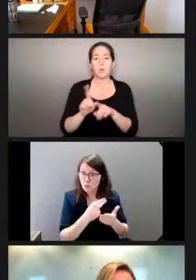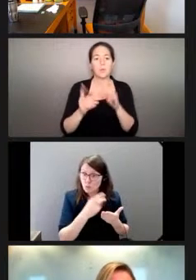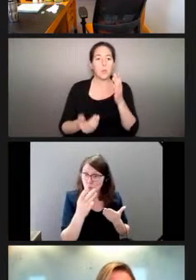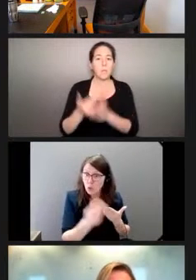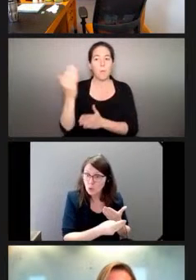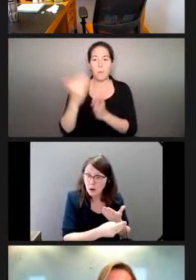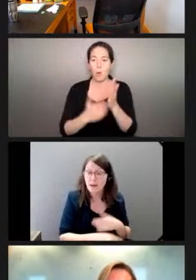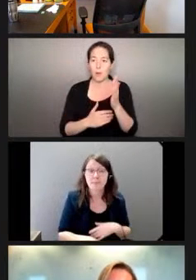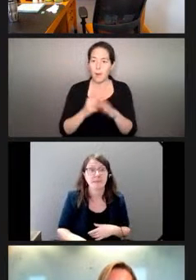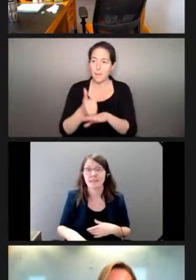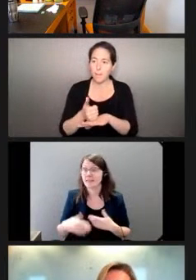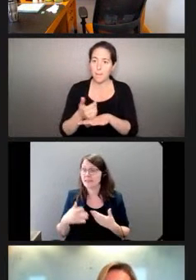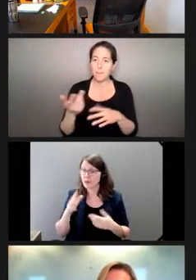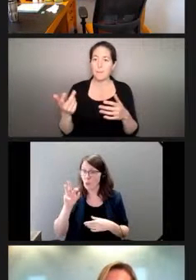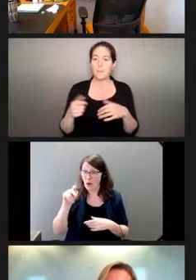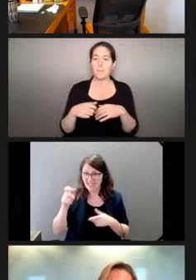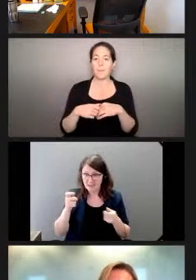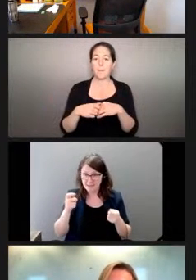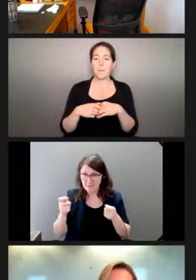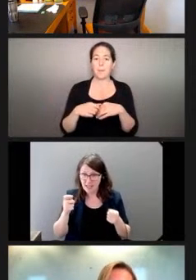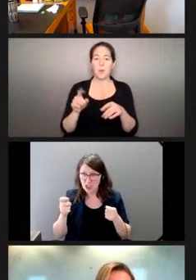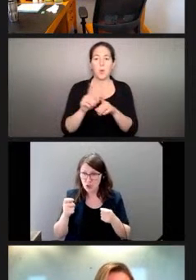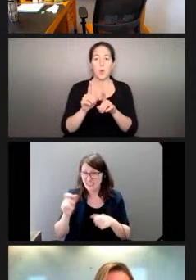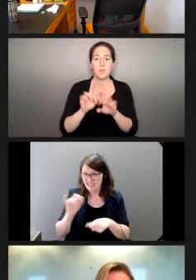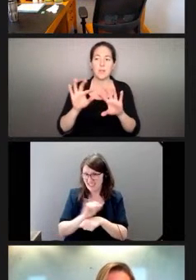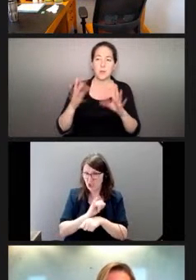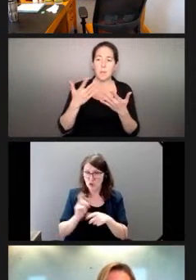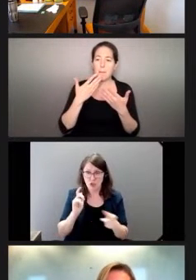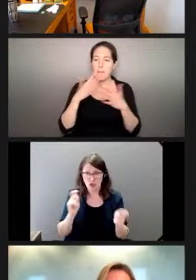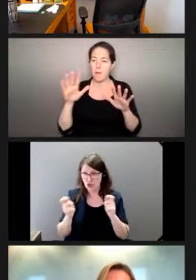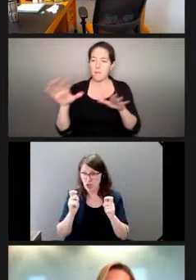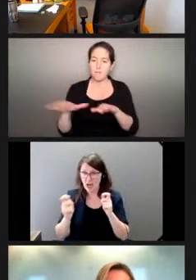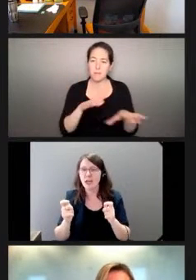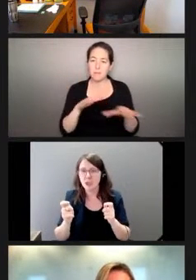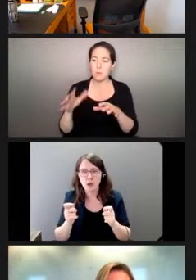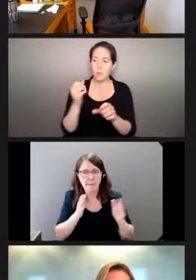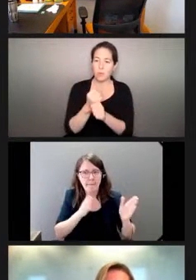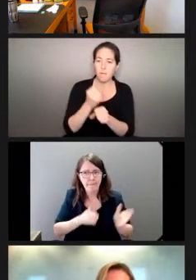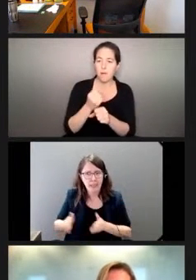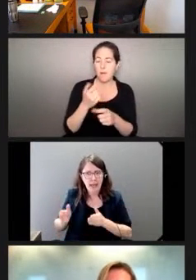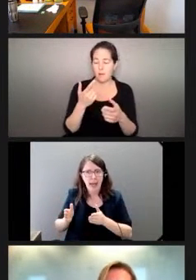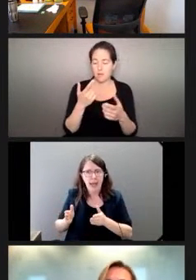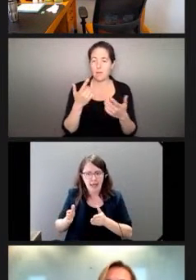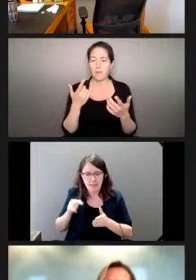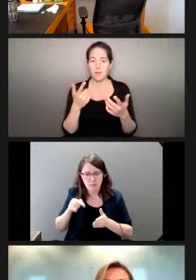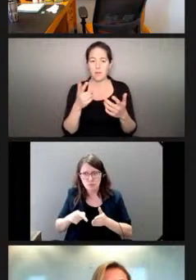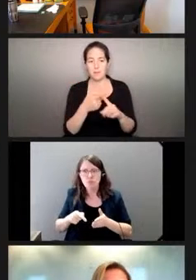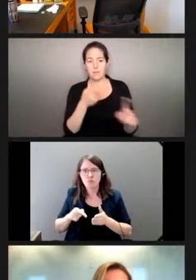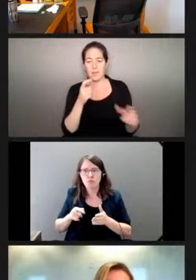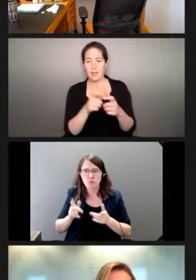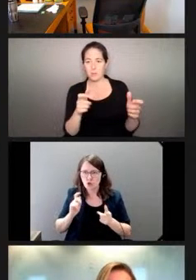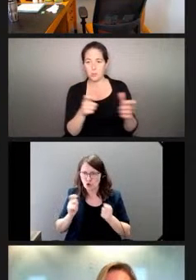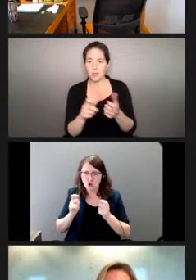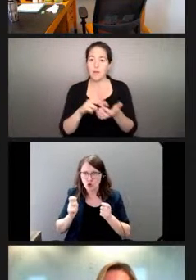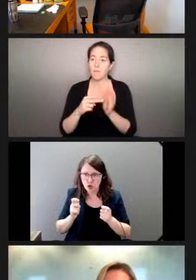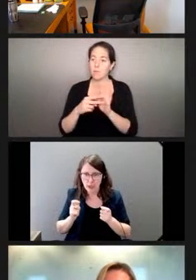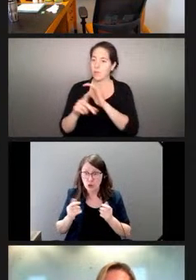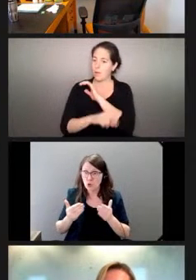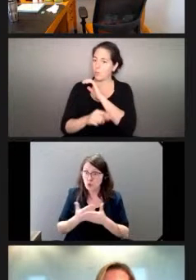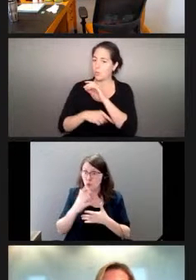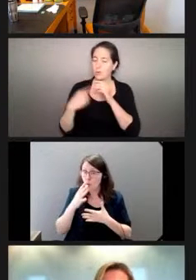best practices, staff will work to continually identify new options to consider as the plan is